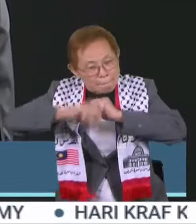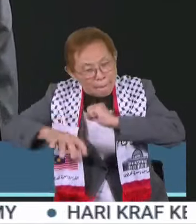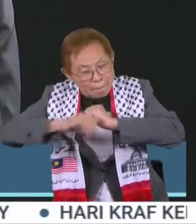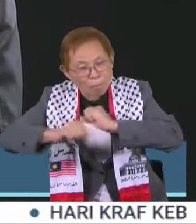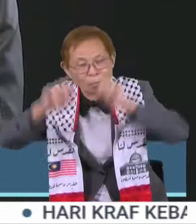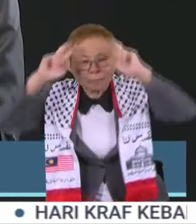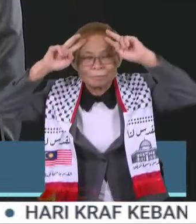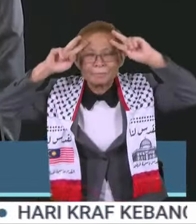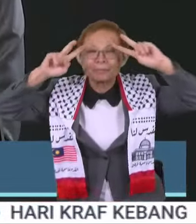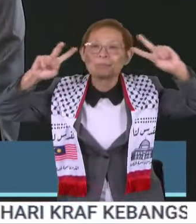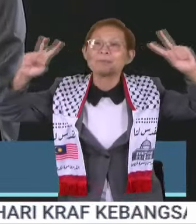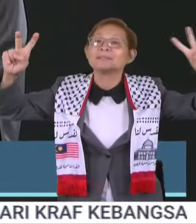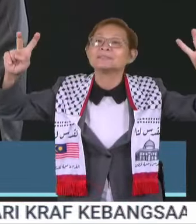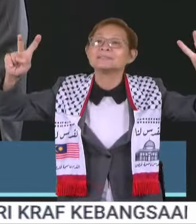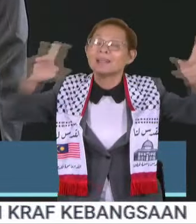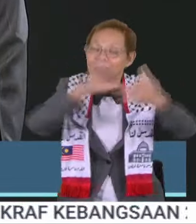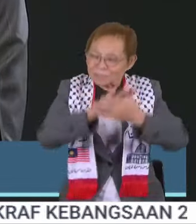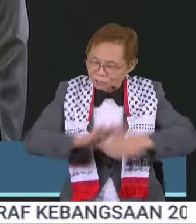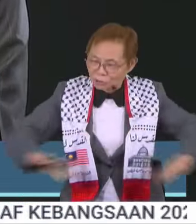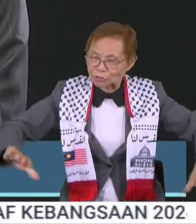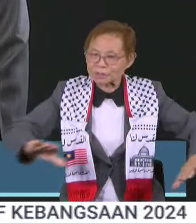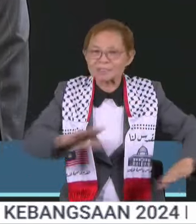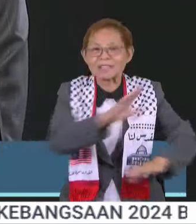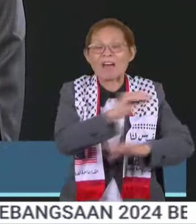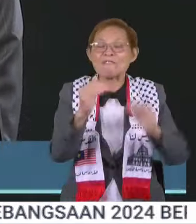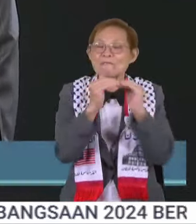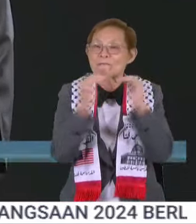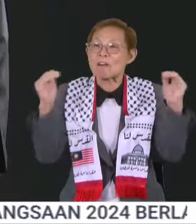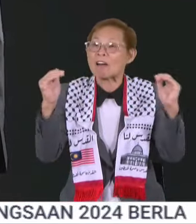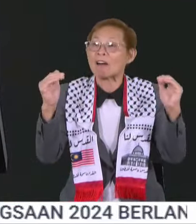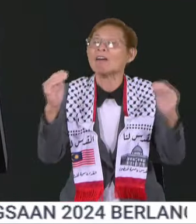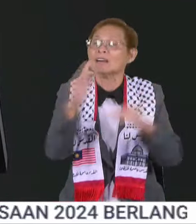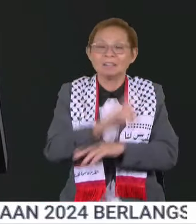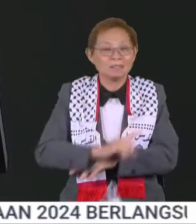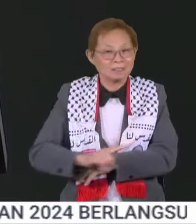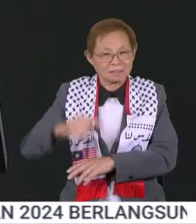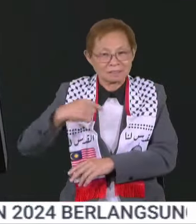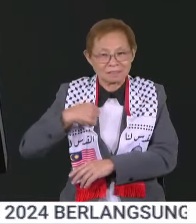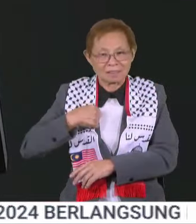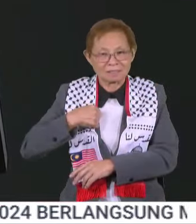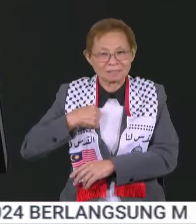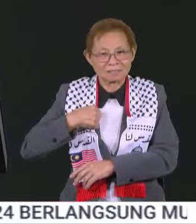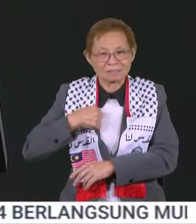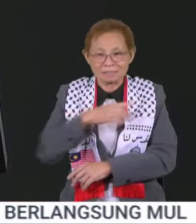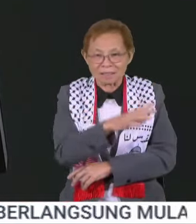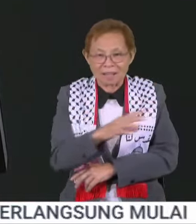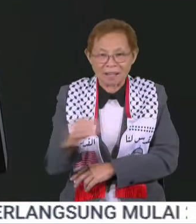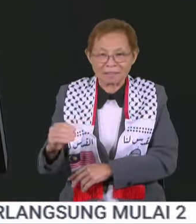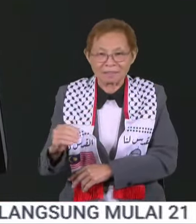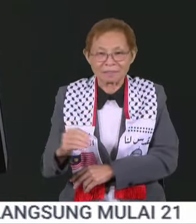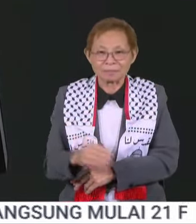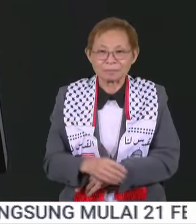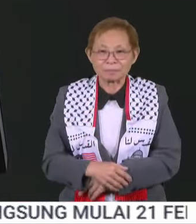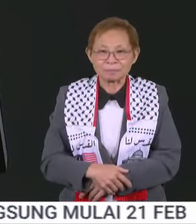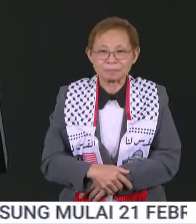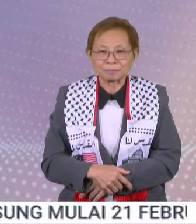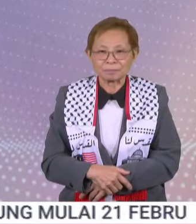peace and security and justice and know our place.